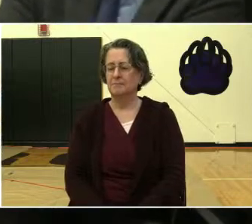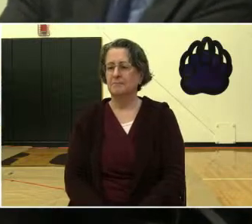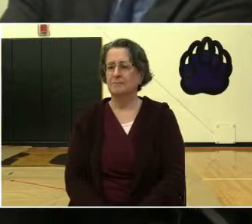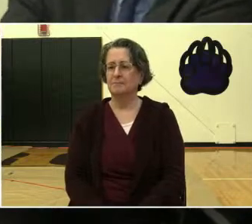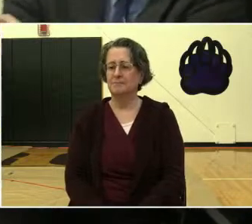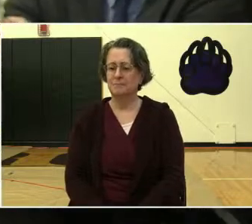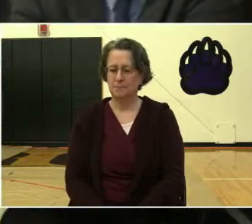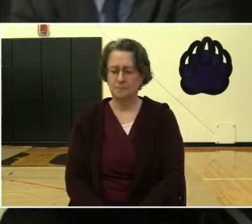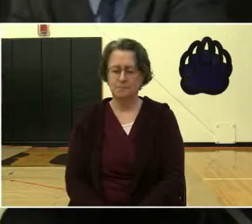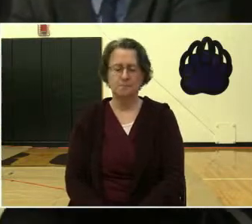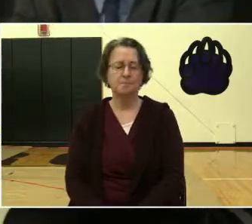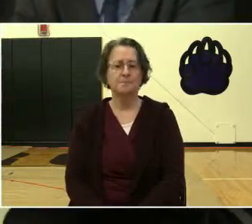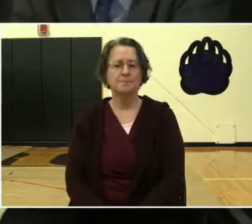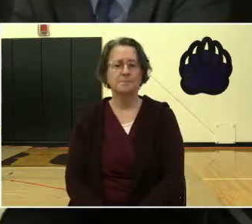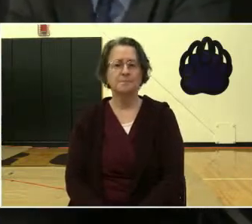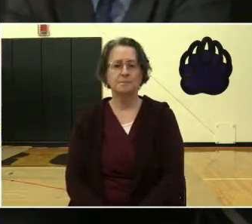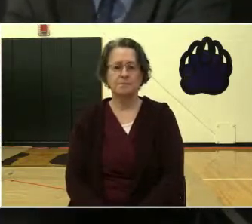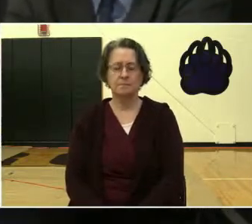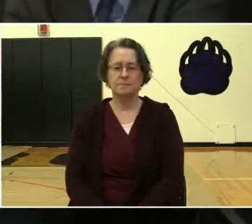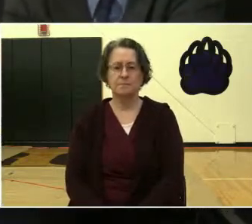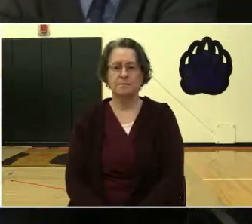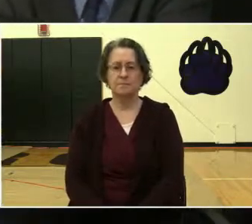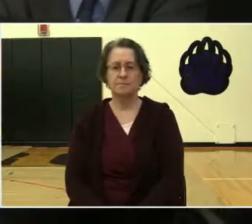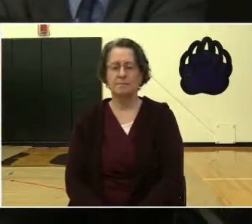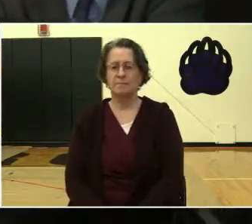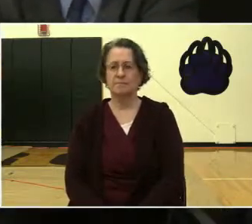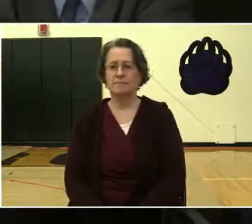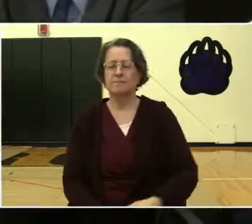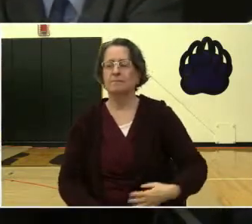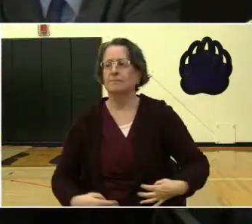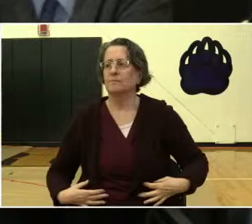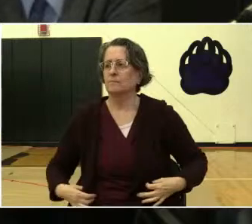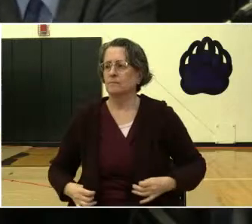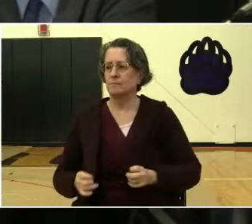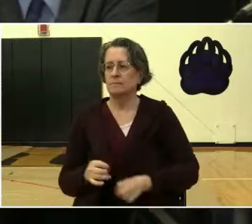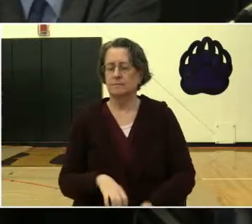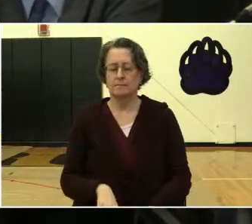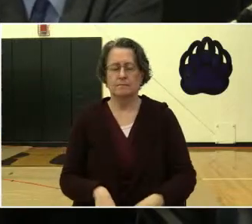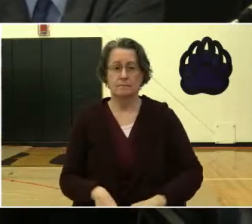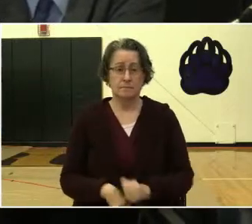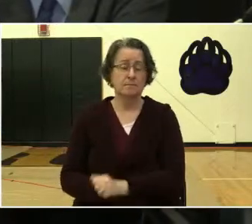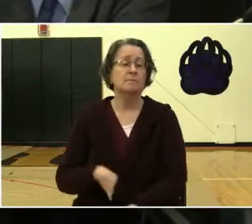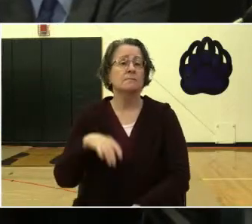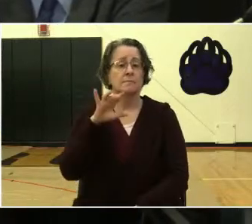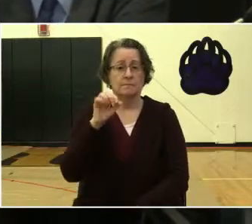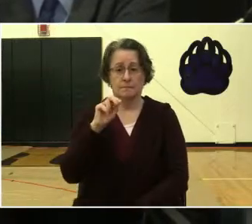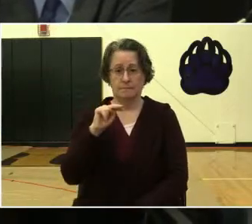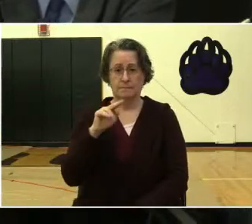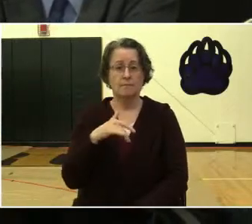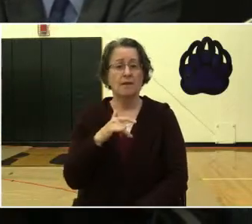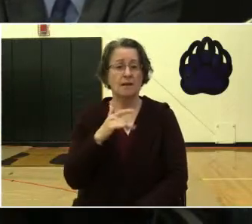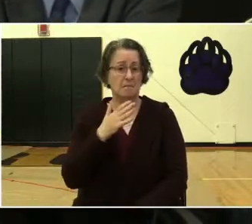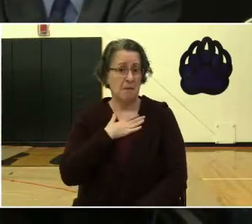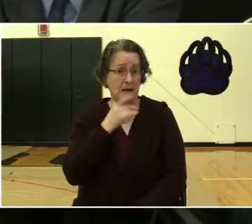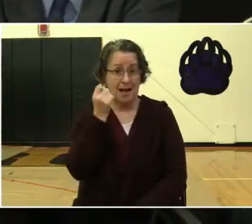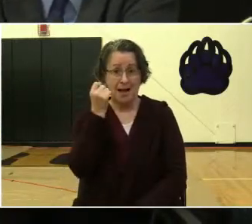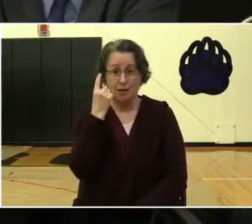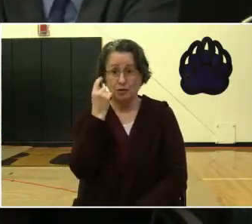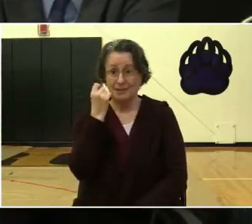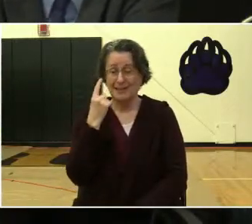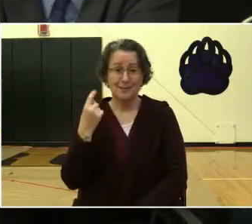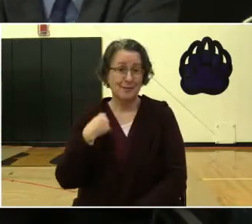or uh if I may please Mr good uh it's my understanding that we've never done